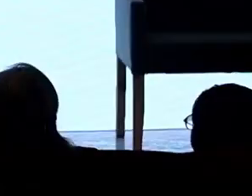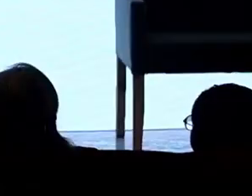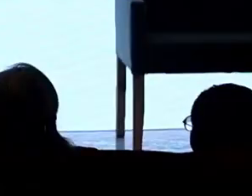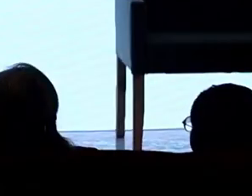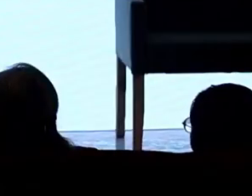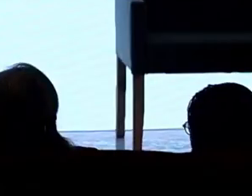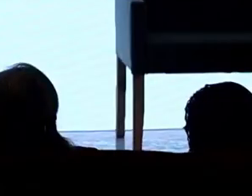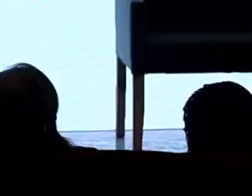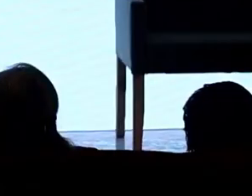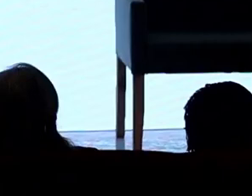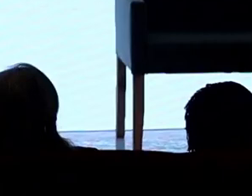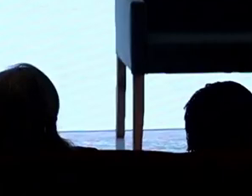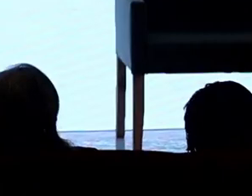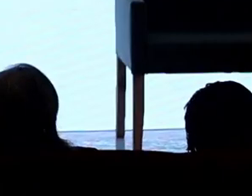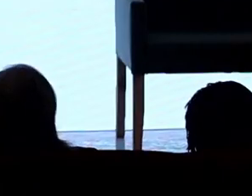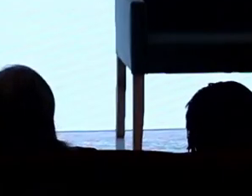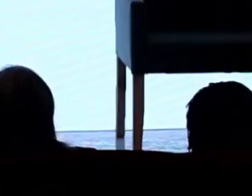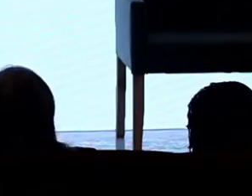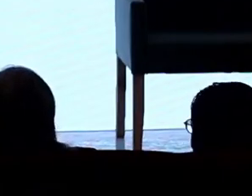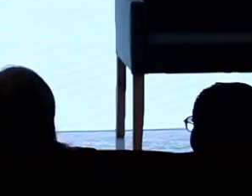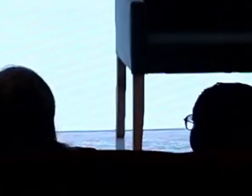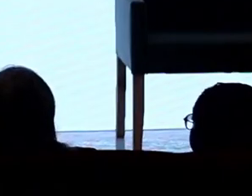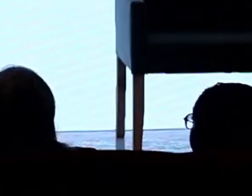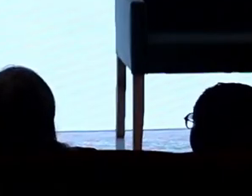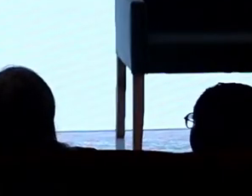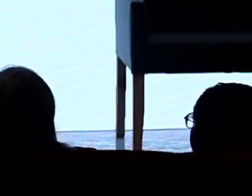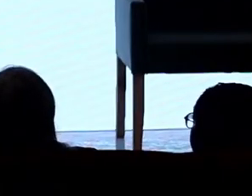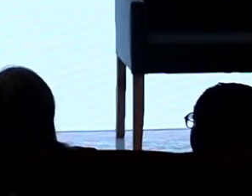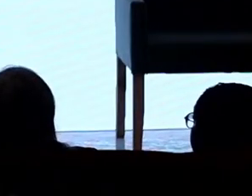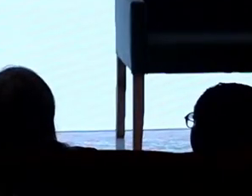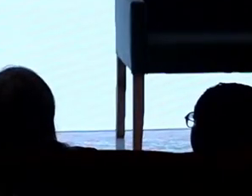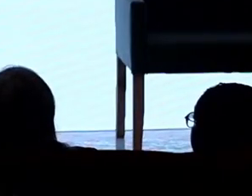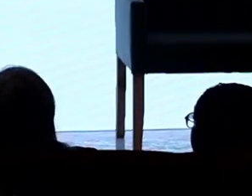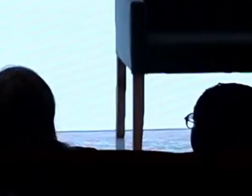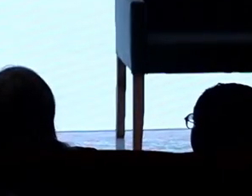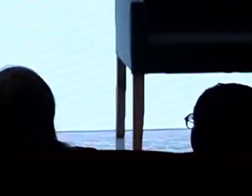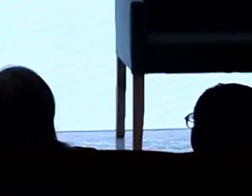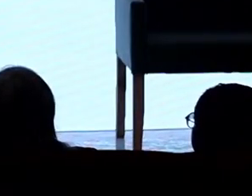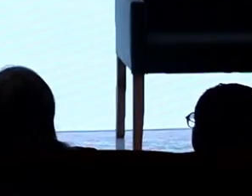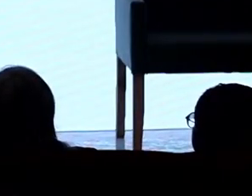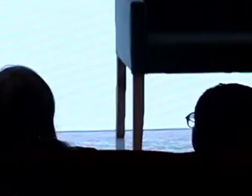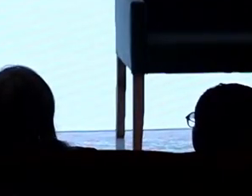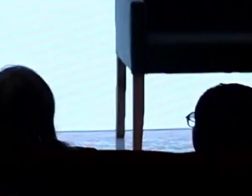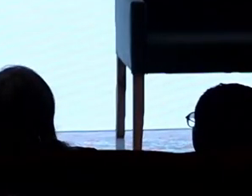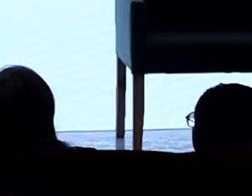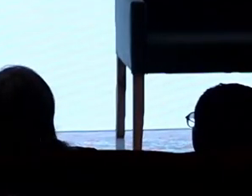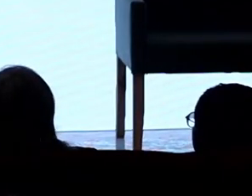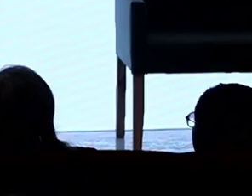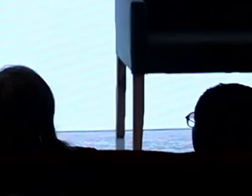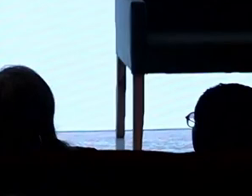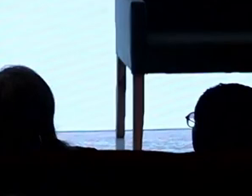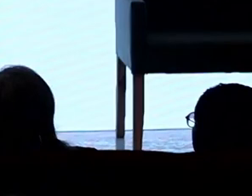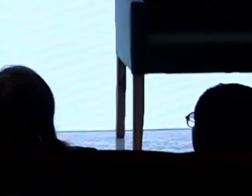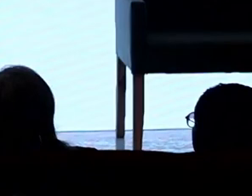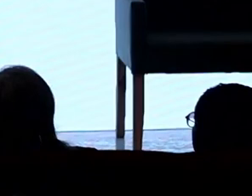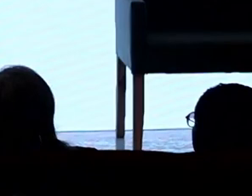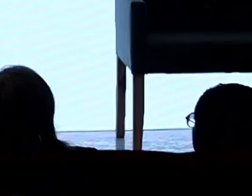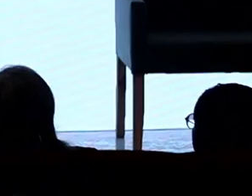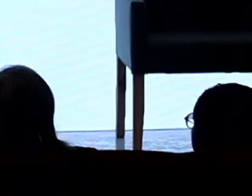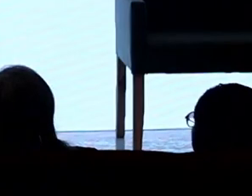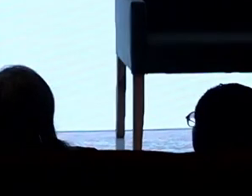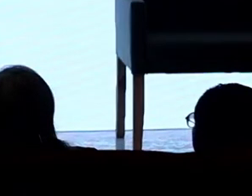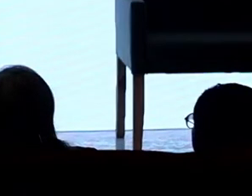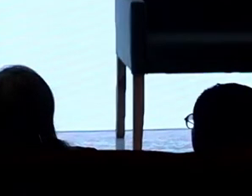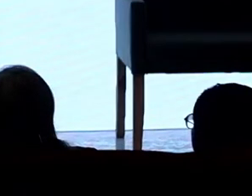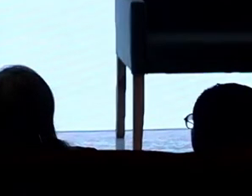Just to come back to the teen fertility thing, our fertility rates are declining. They have been for years and they're continuing to do